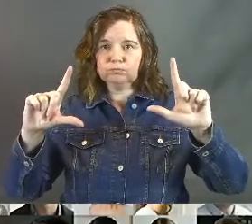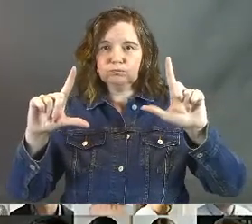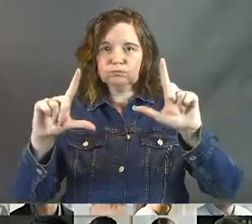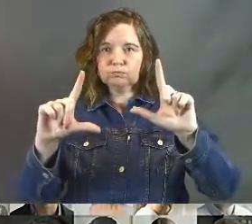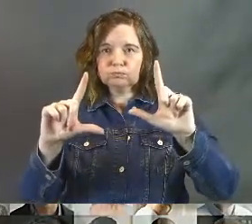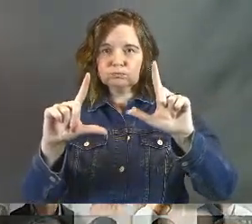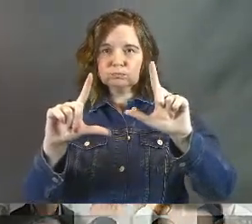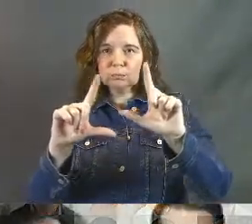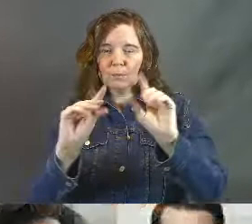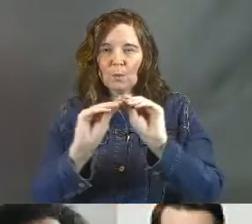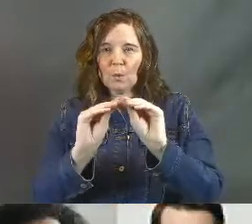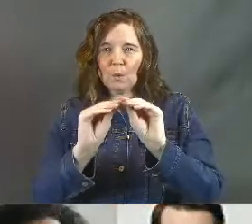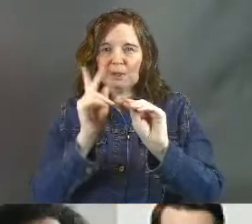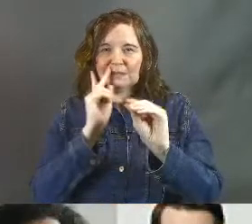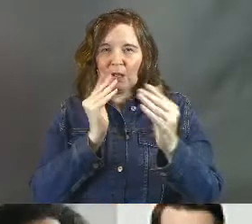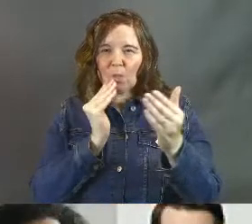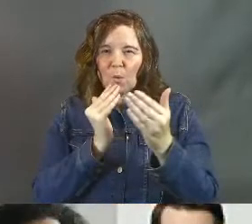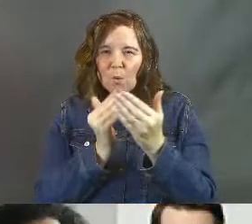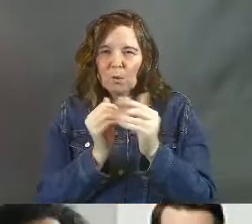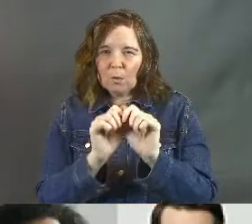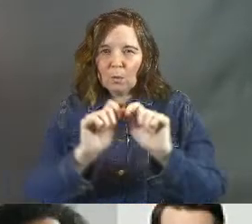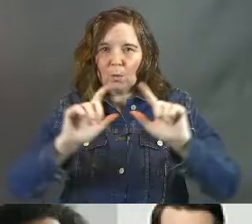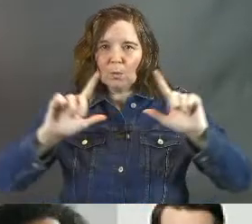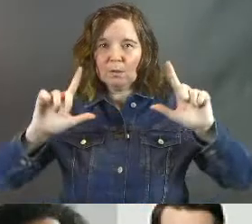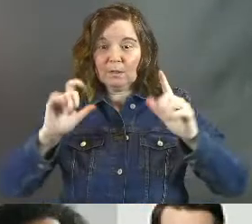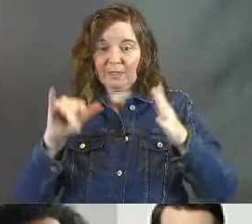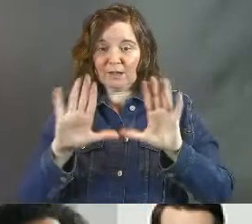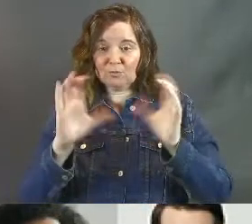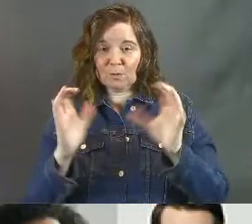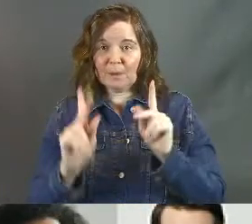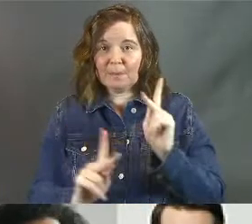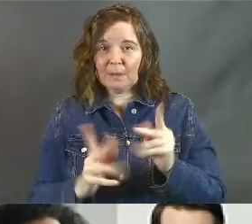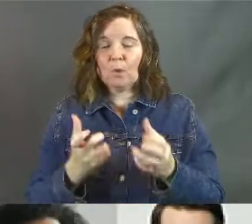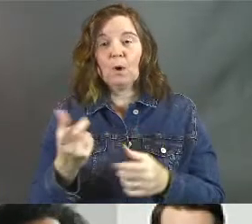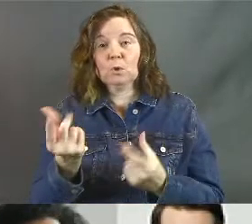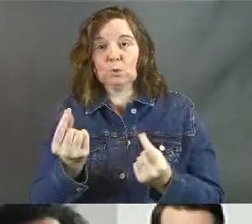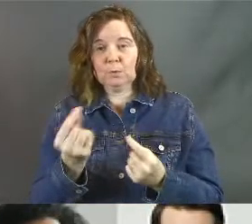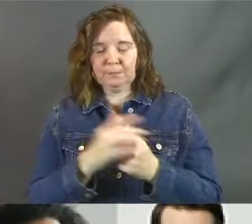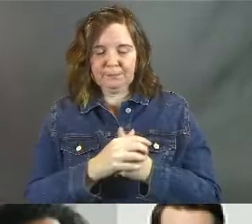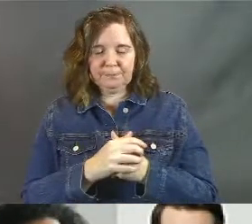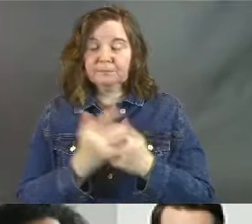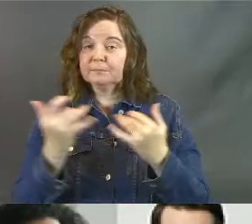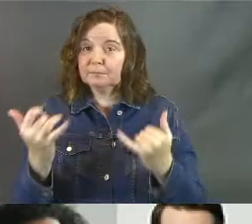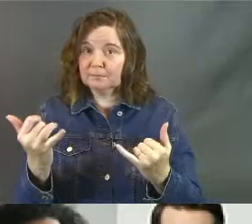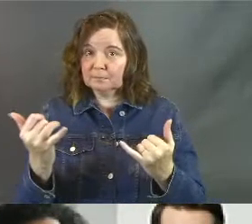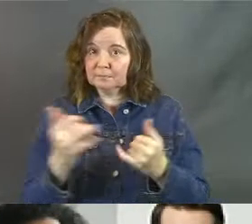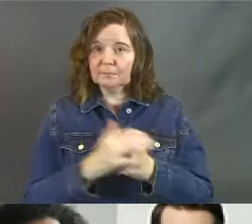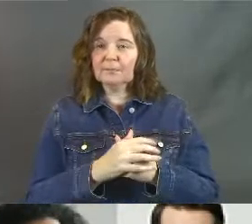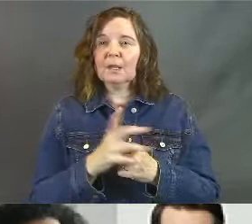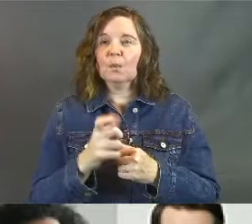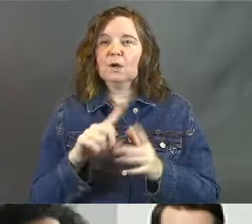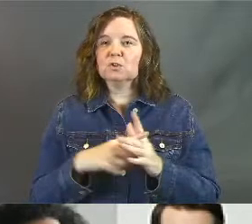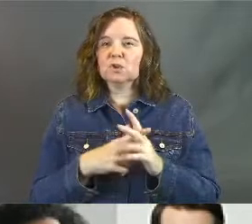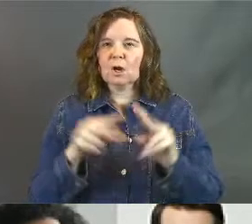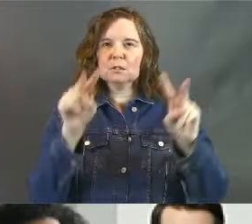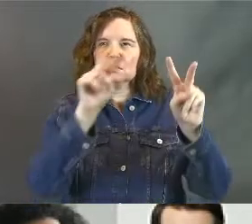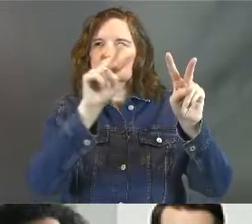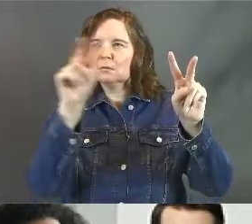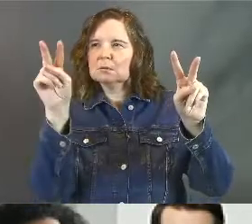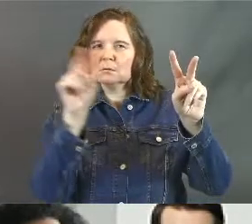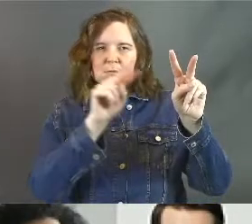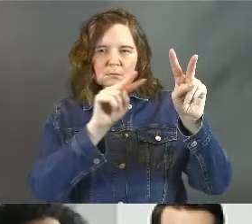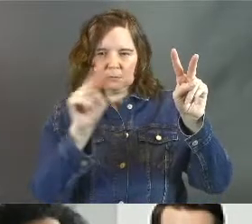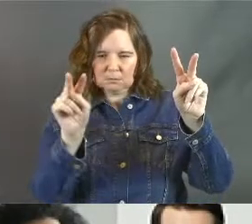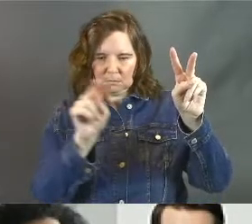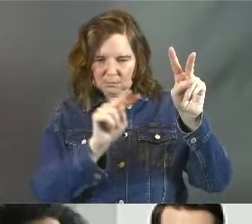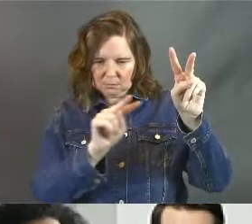more. Now there's a group of people. Here's what I want you to do practically right now. Is I want you to start scanning across the